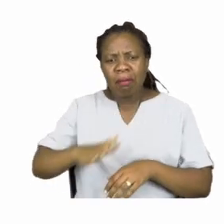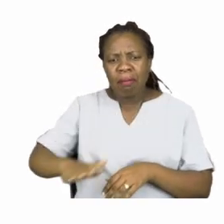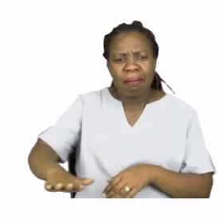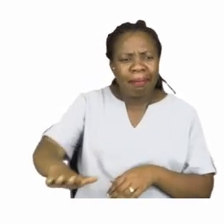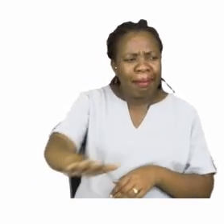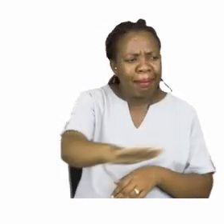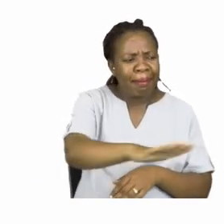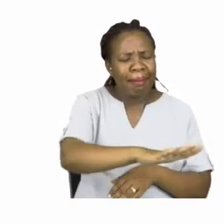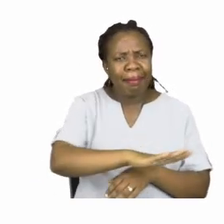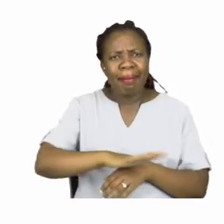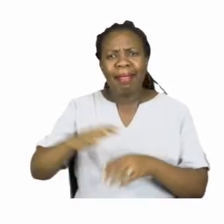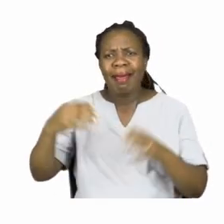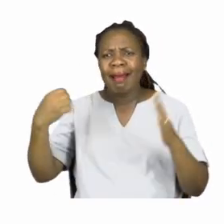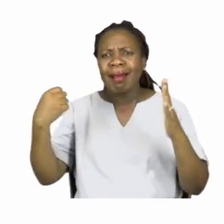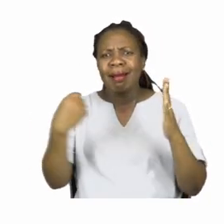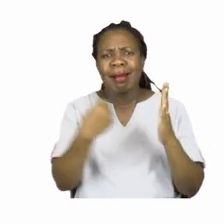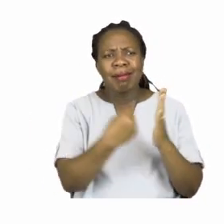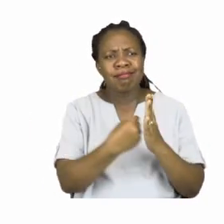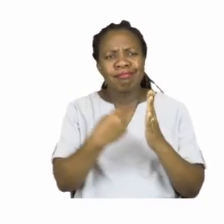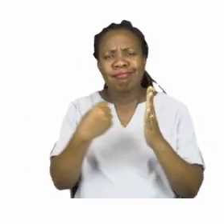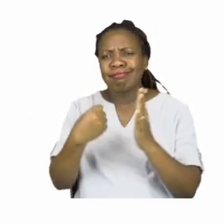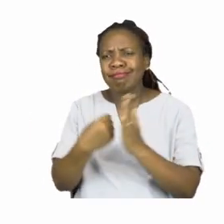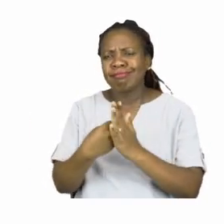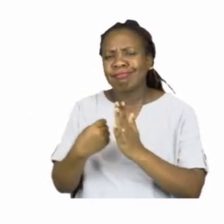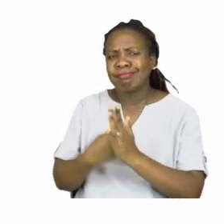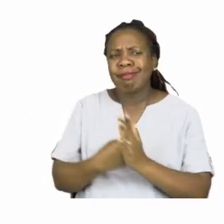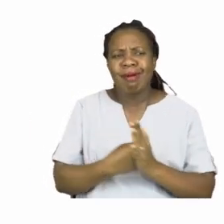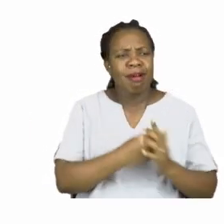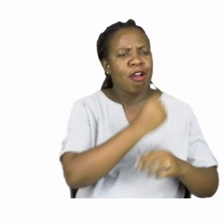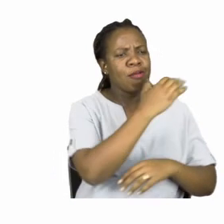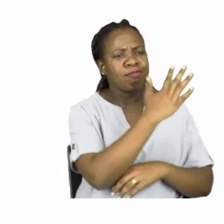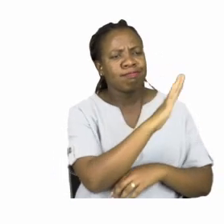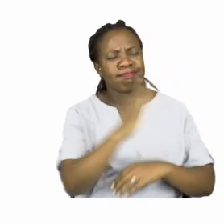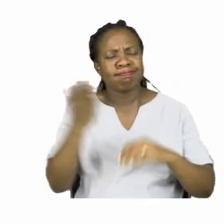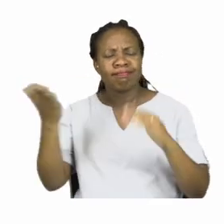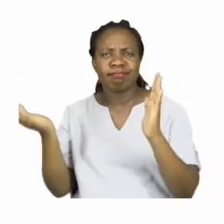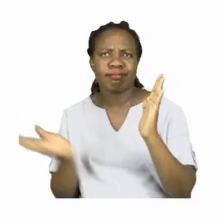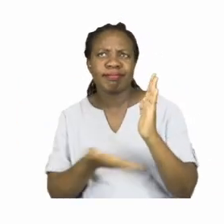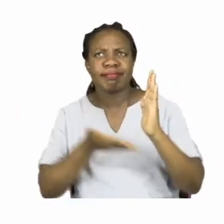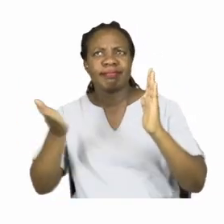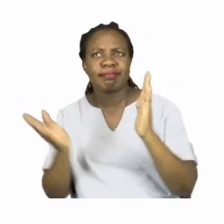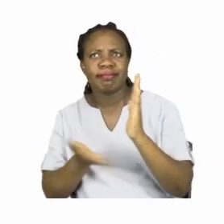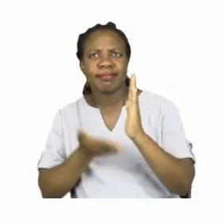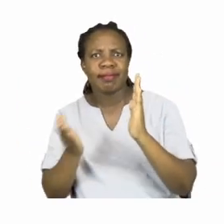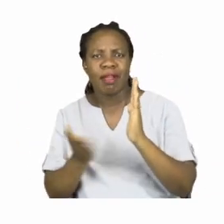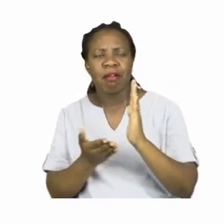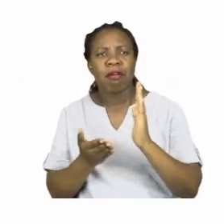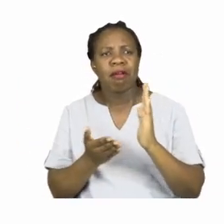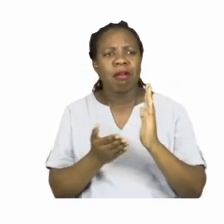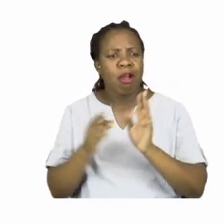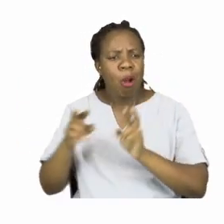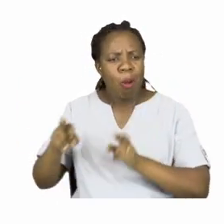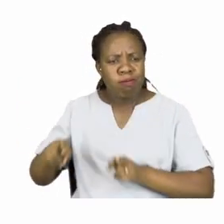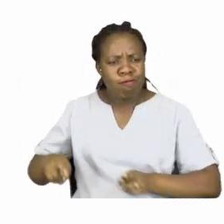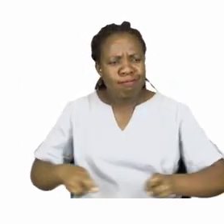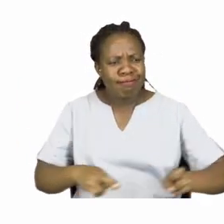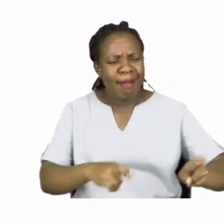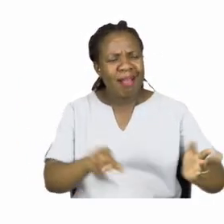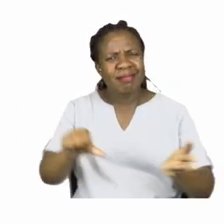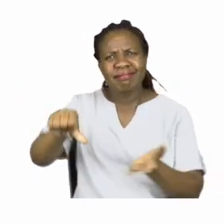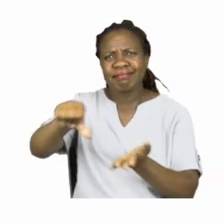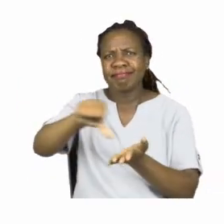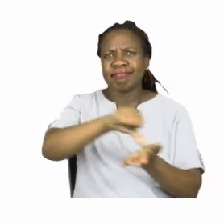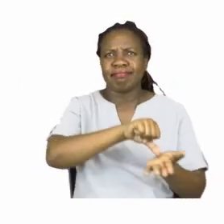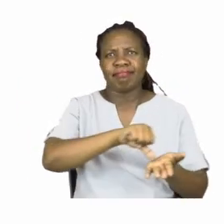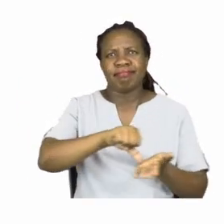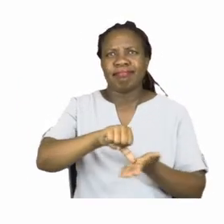and many trees had been cut down. The river was full of rubbish, so